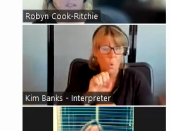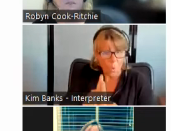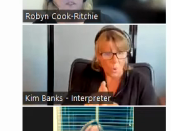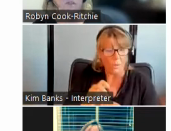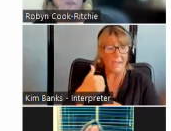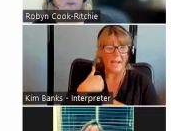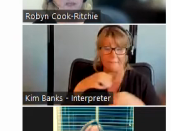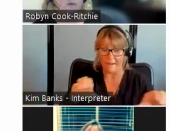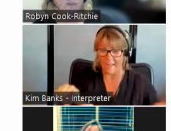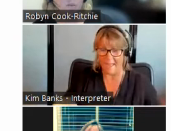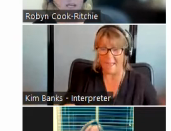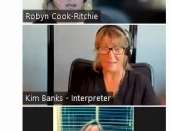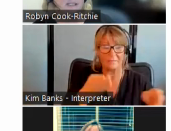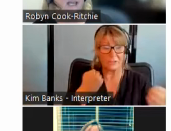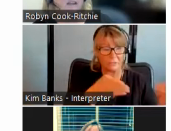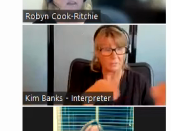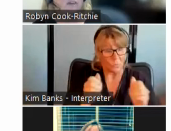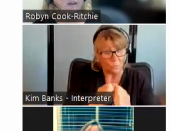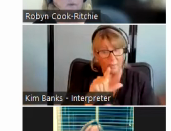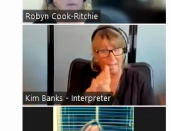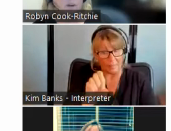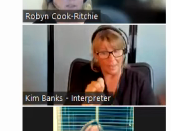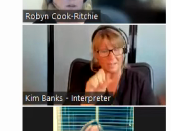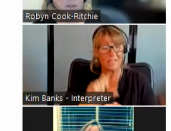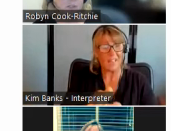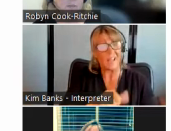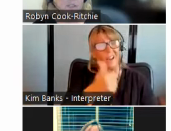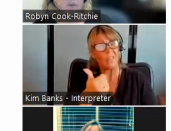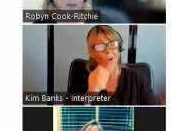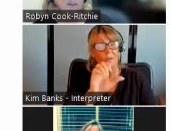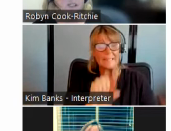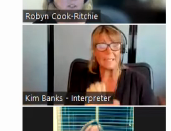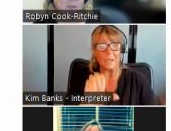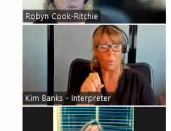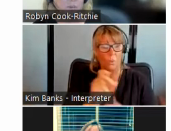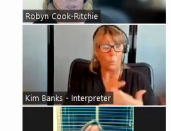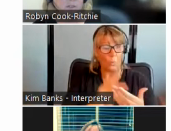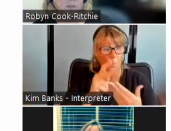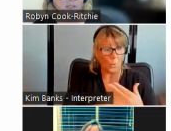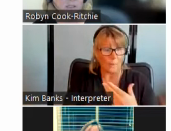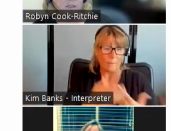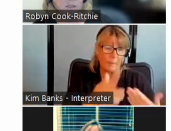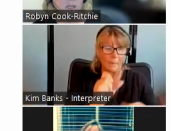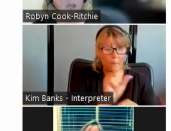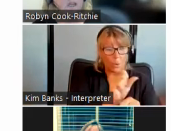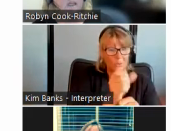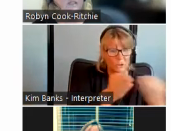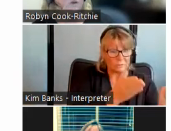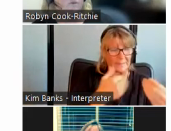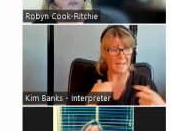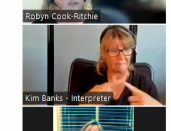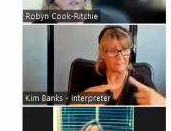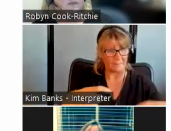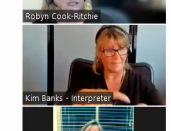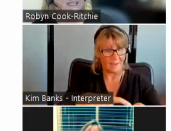an active service plan with LBS and another Employment Ontario service provider, such as Employment Services.